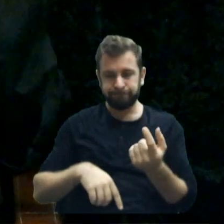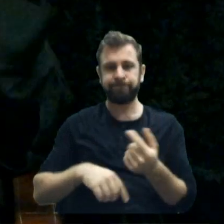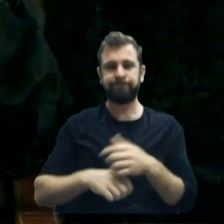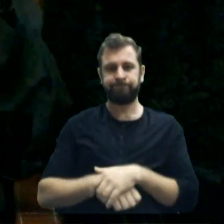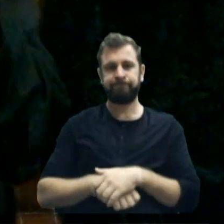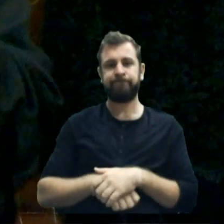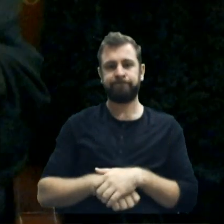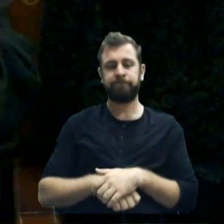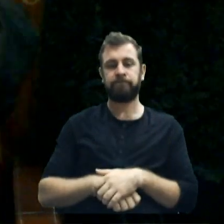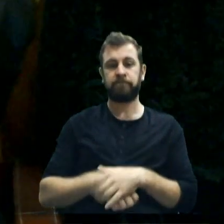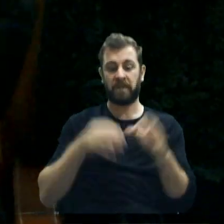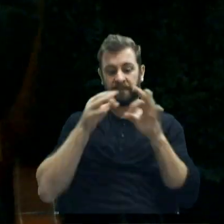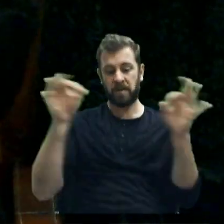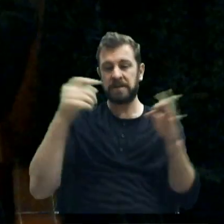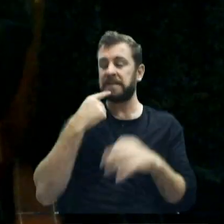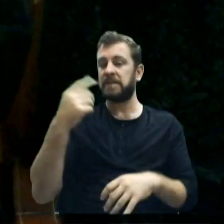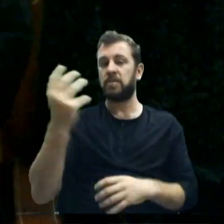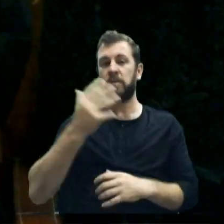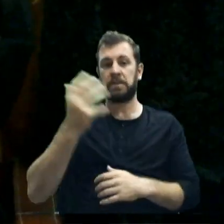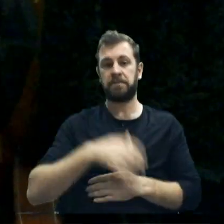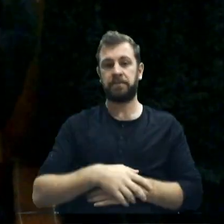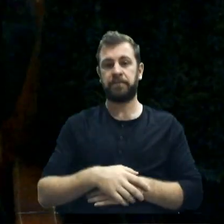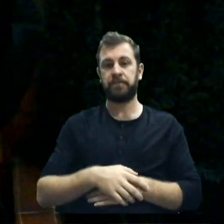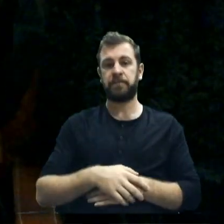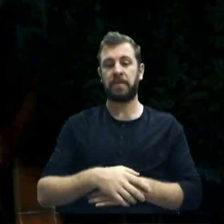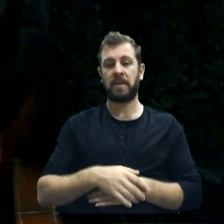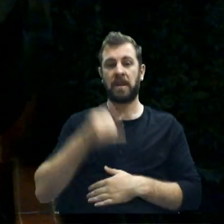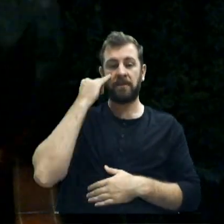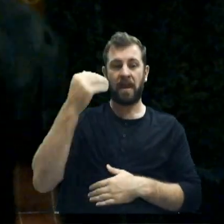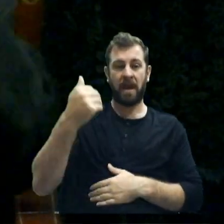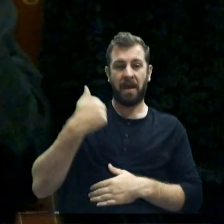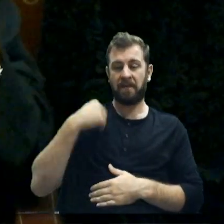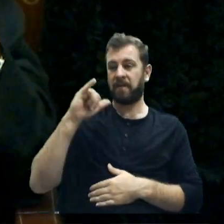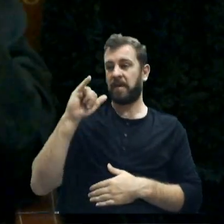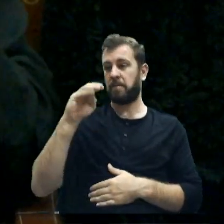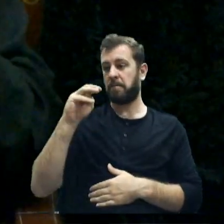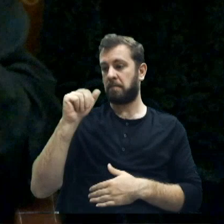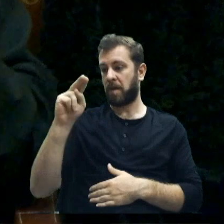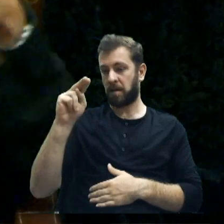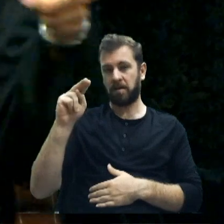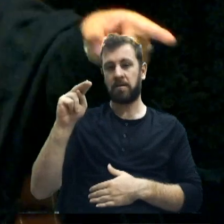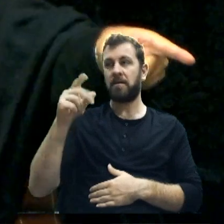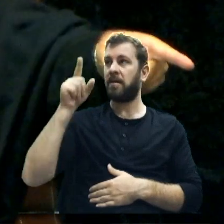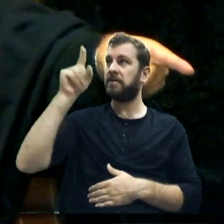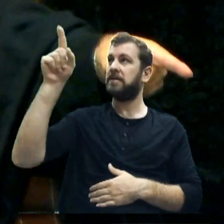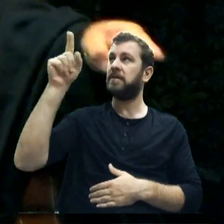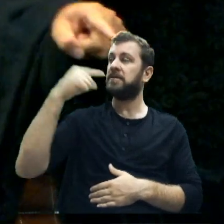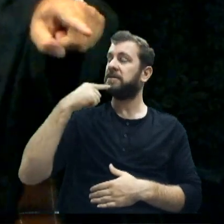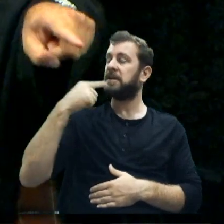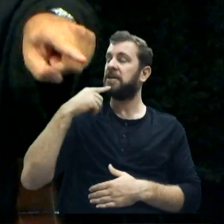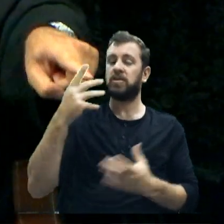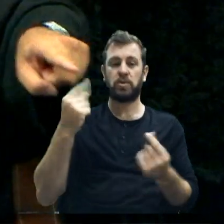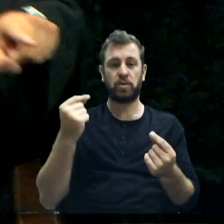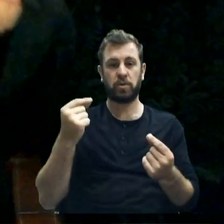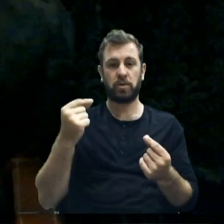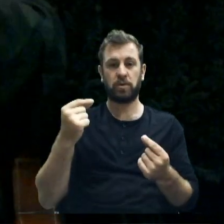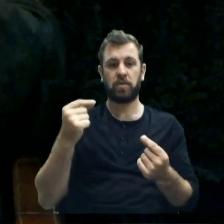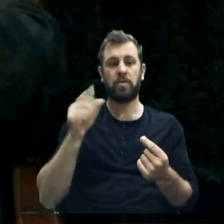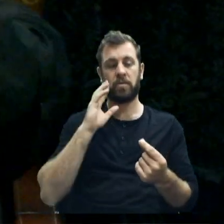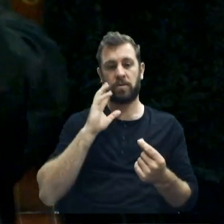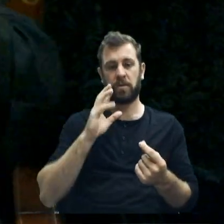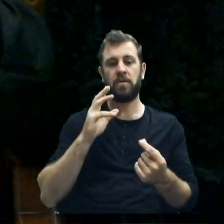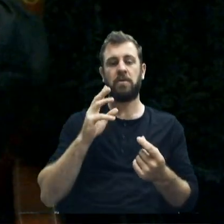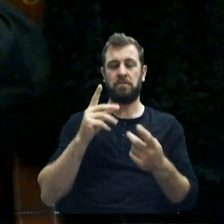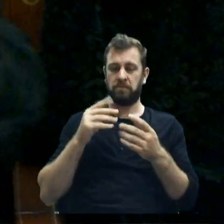The verse says that for those who have iman and amal salih, Allah says that we will place you amongst the